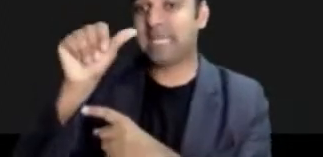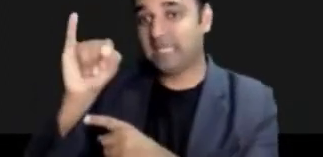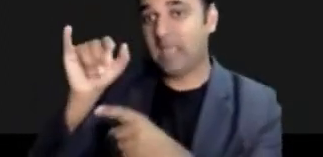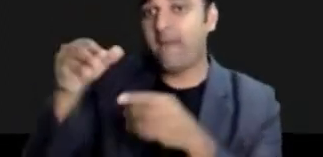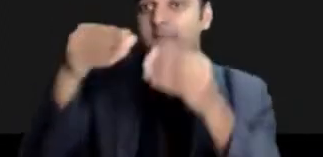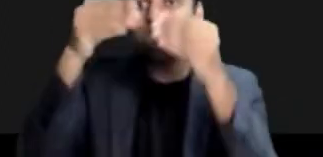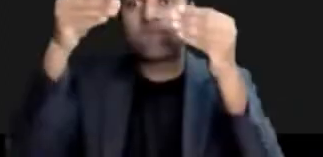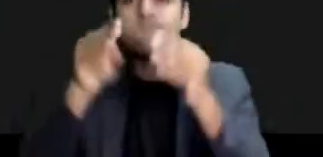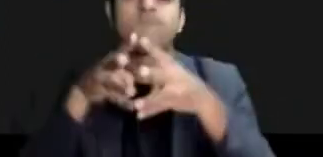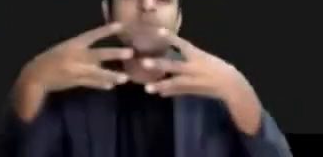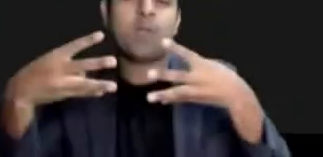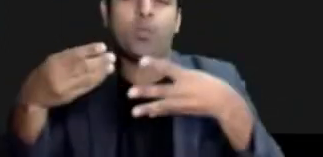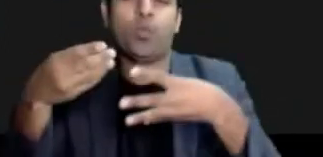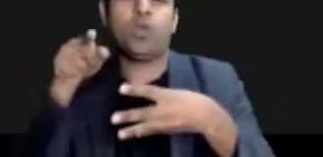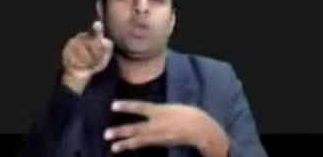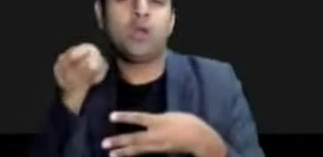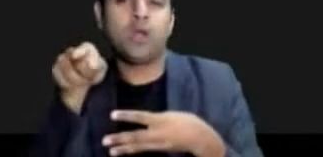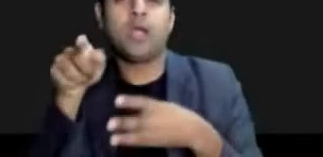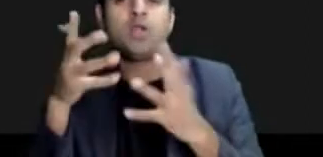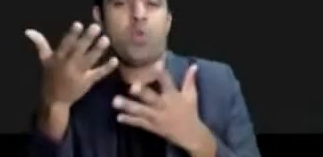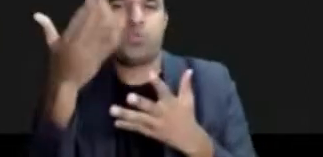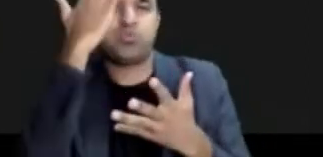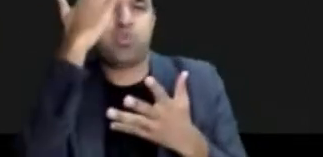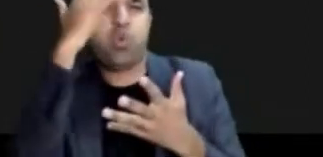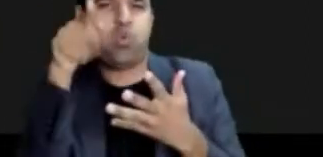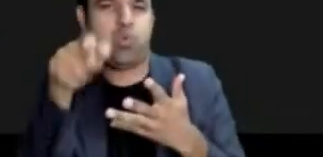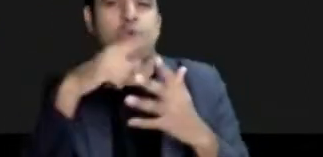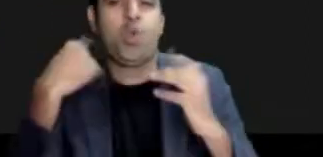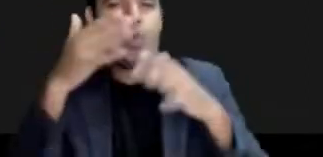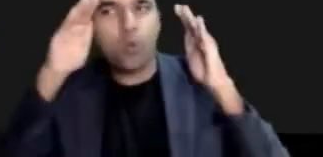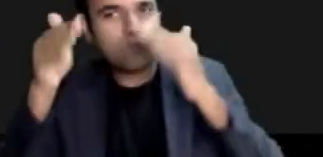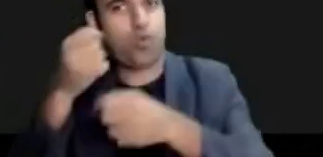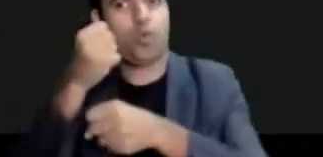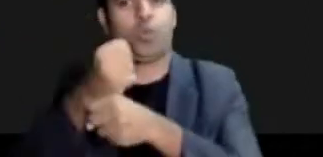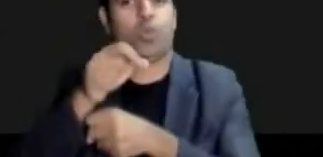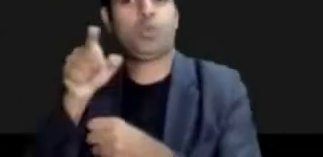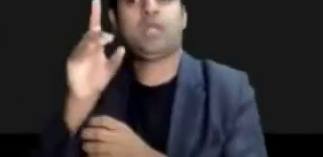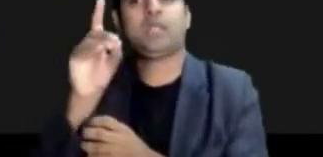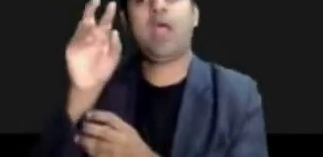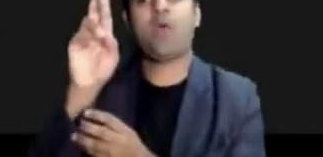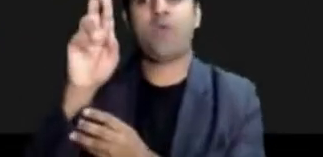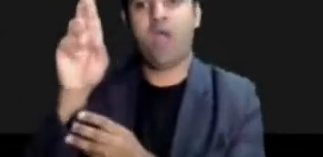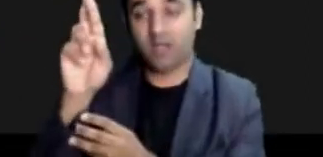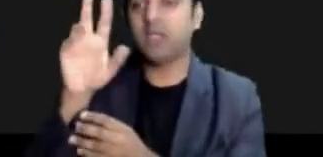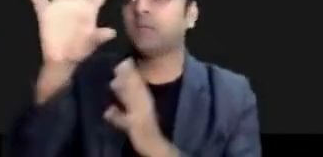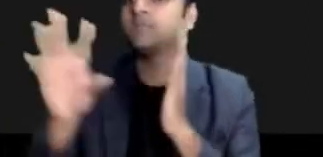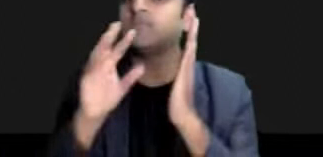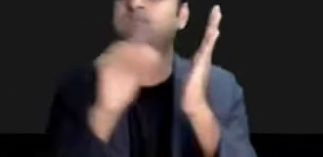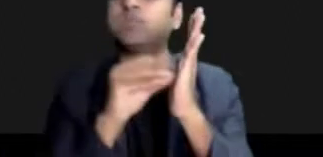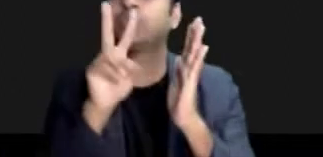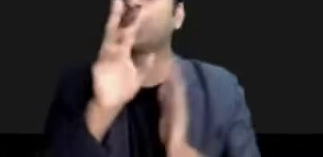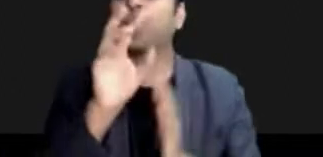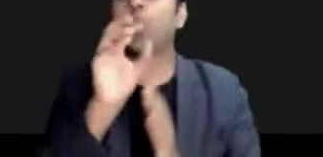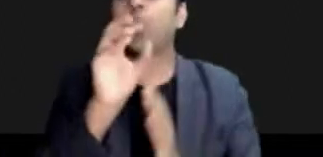2015. And by next year, we are going to be halfway through the implementation of